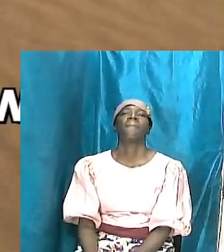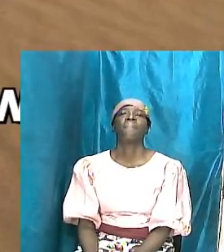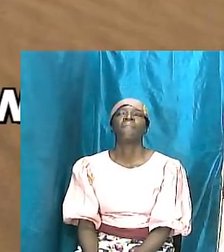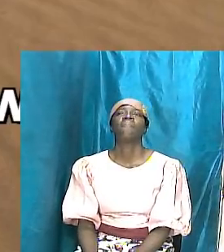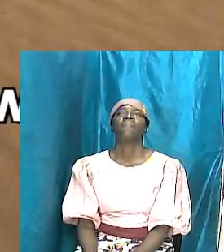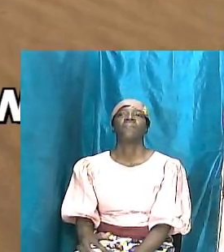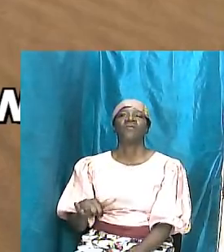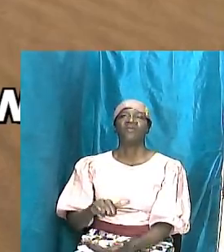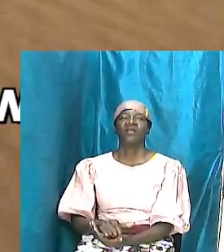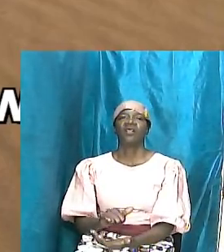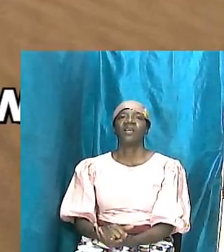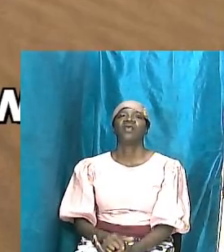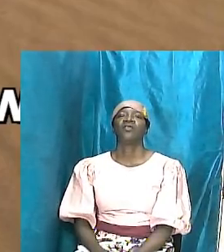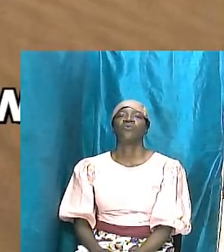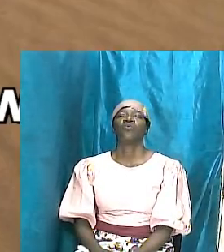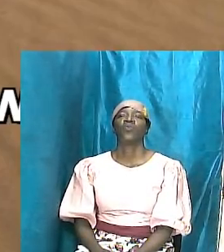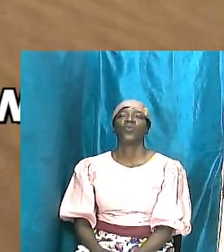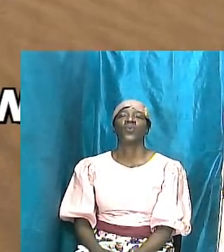that we